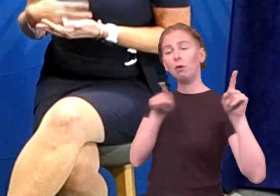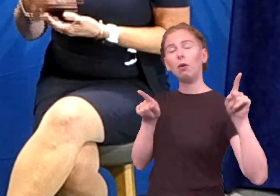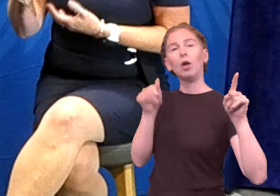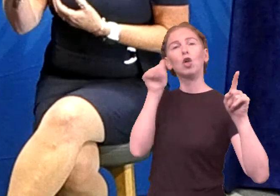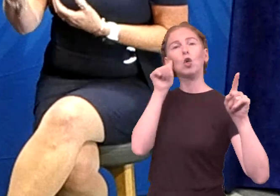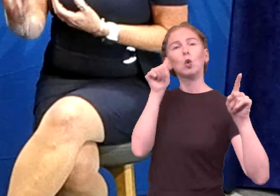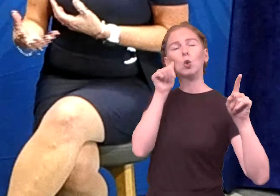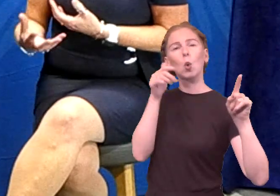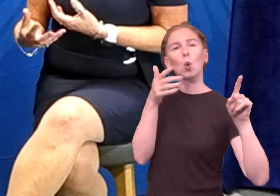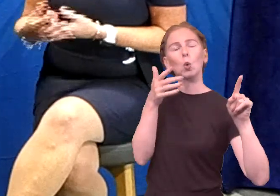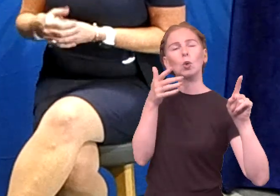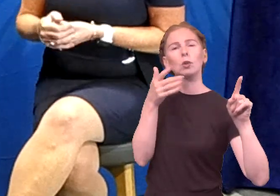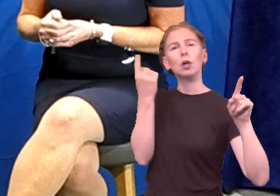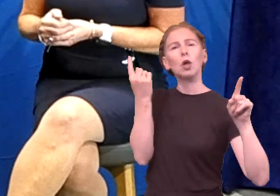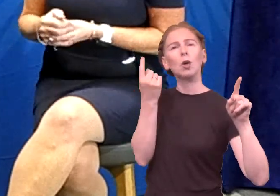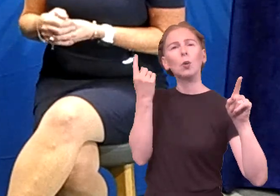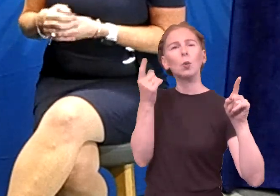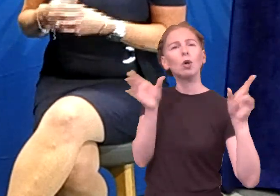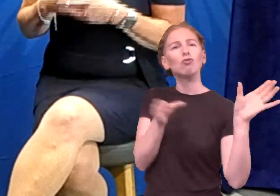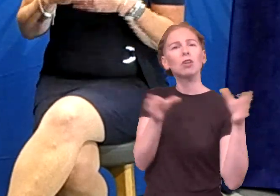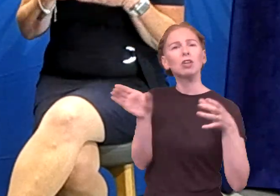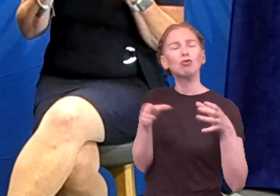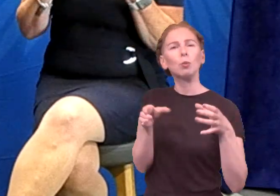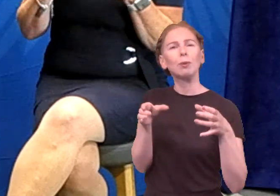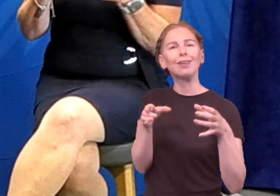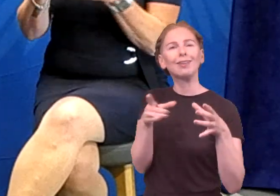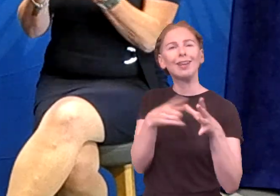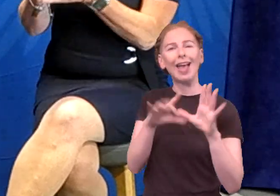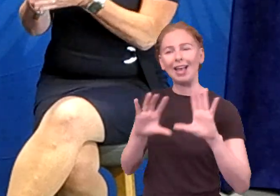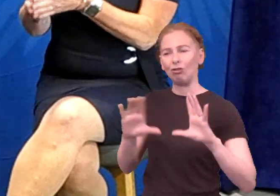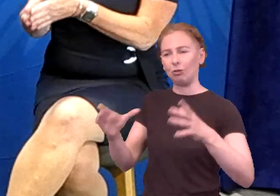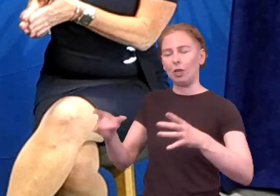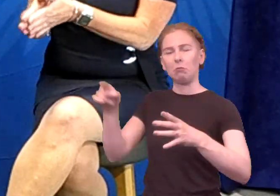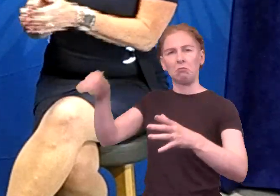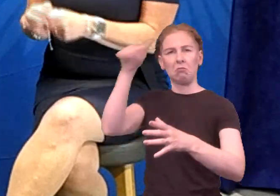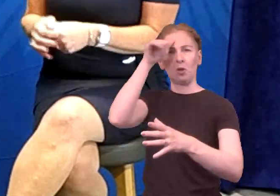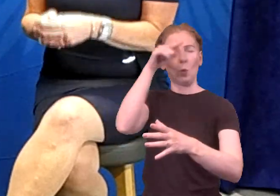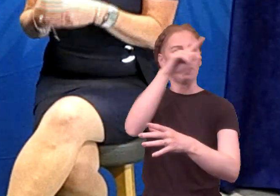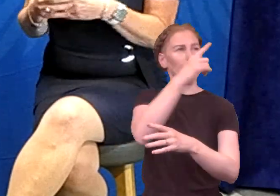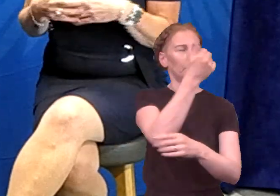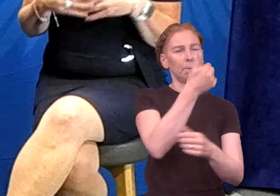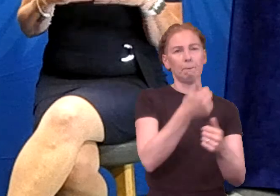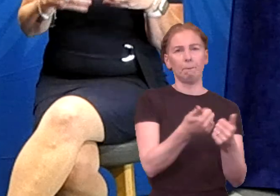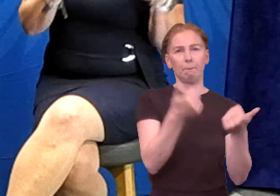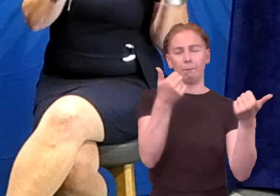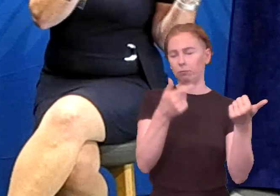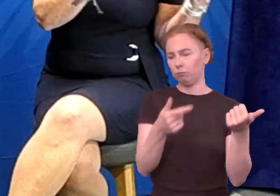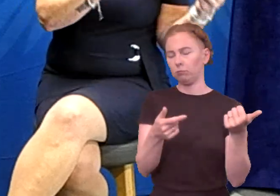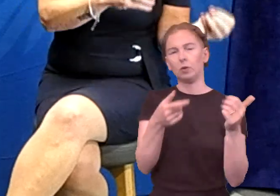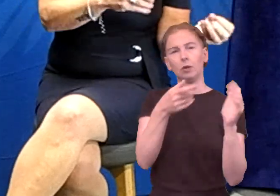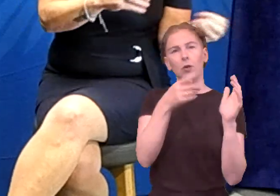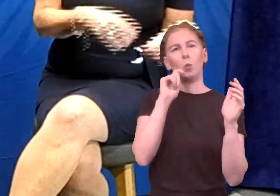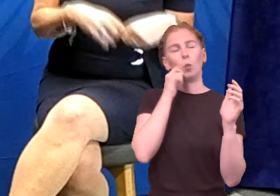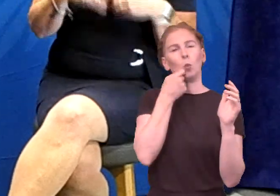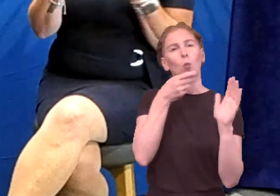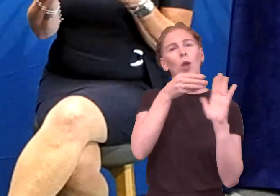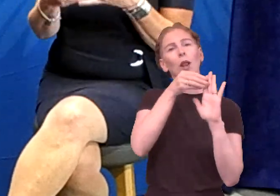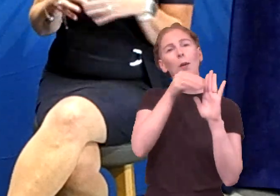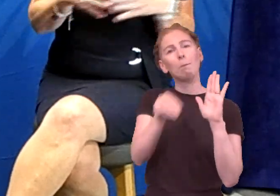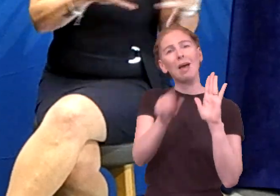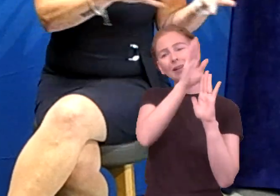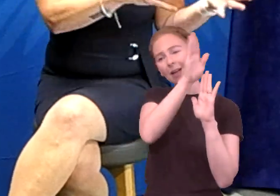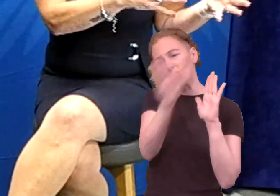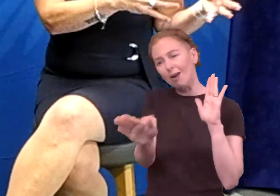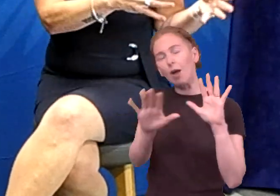reputable employment agencies and that the workers directly are getting paid rather than the agency or